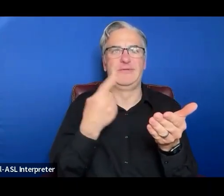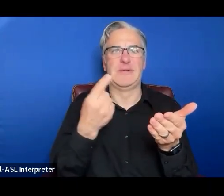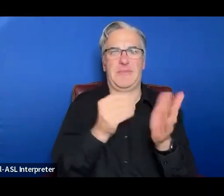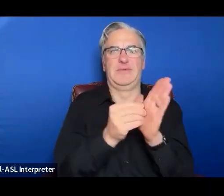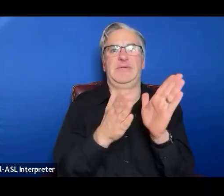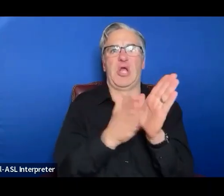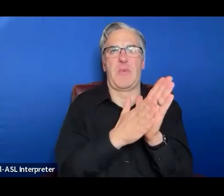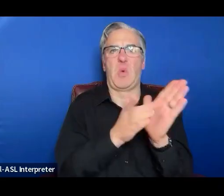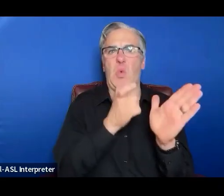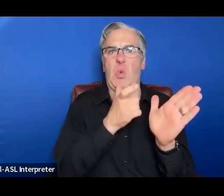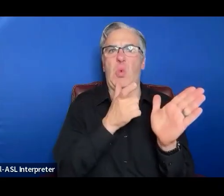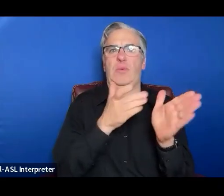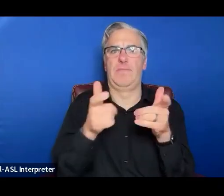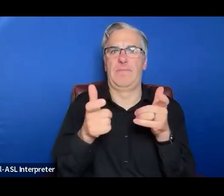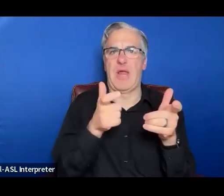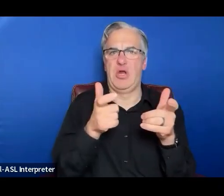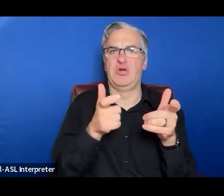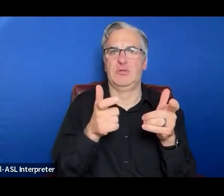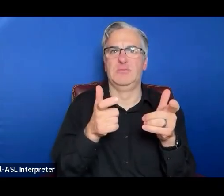who you want to control.